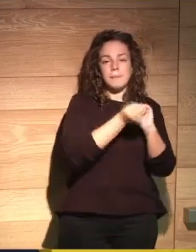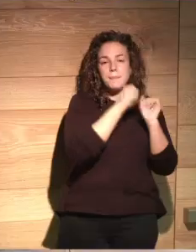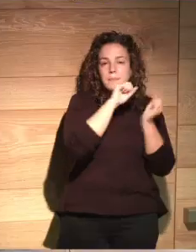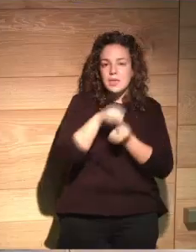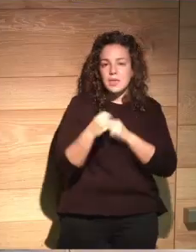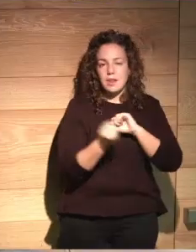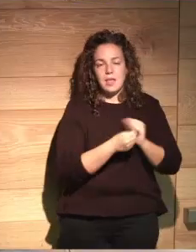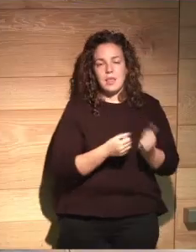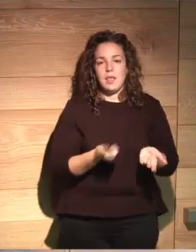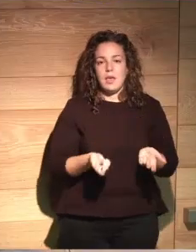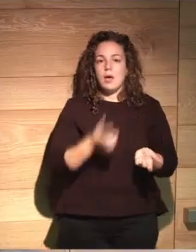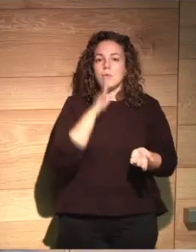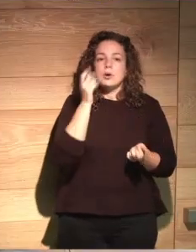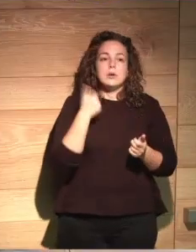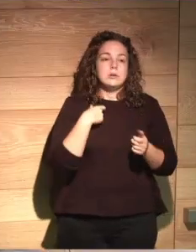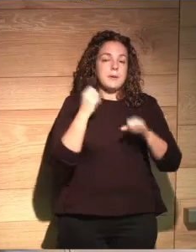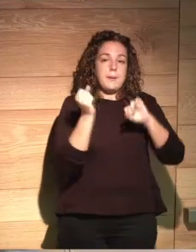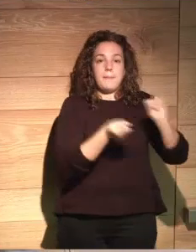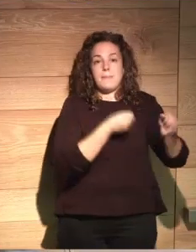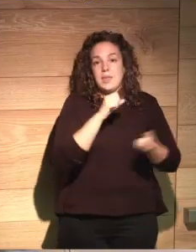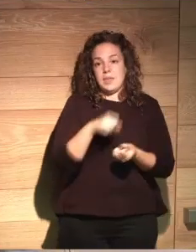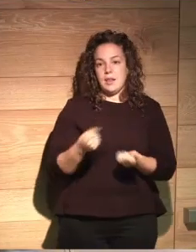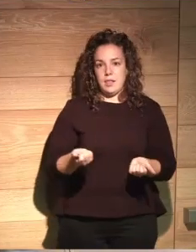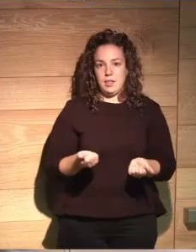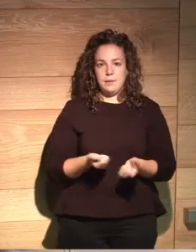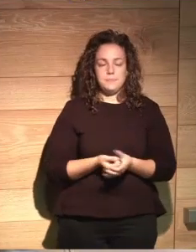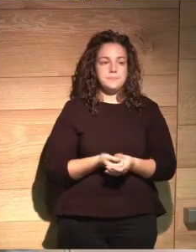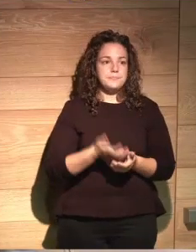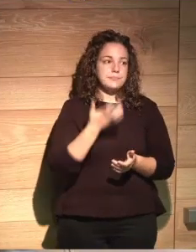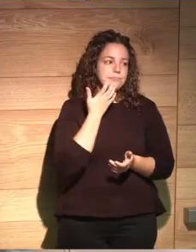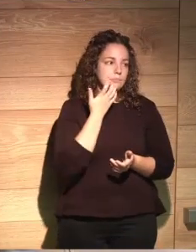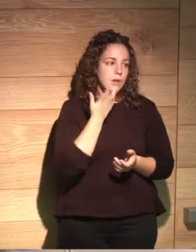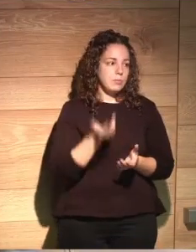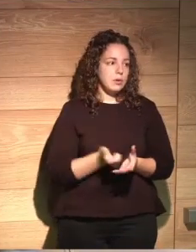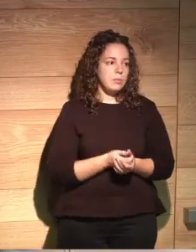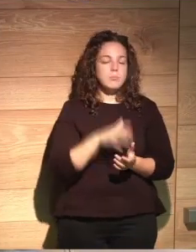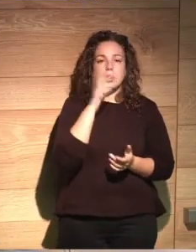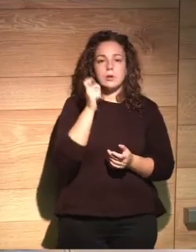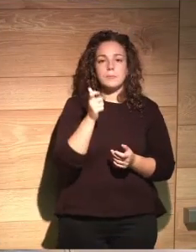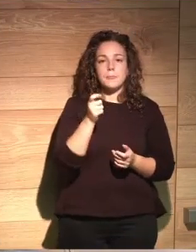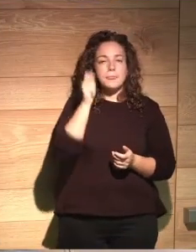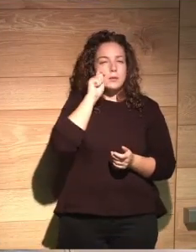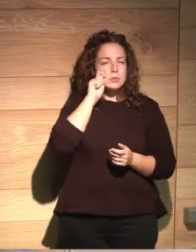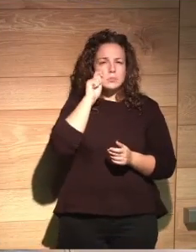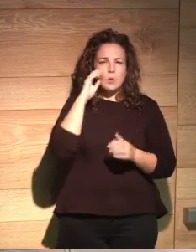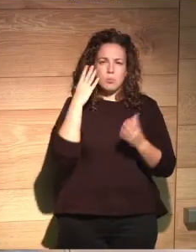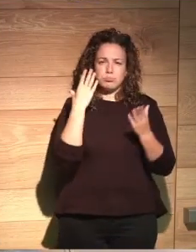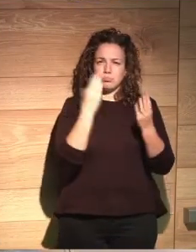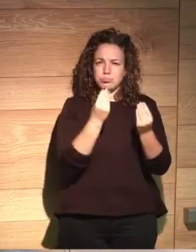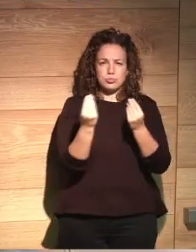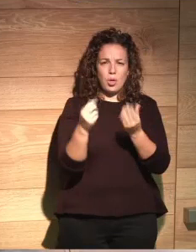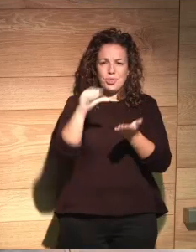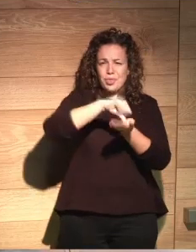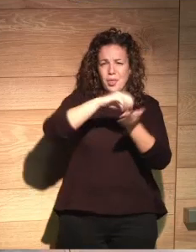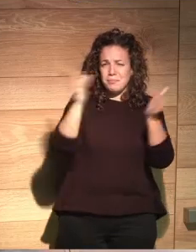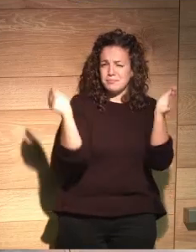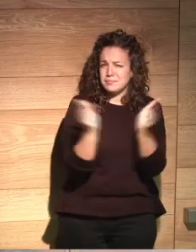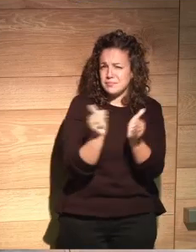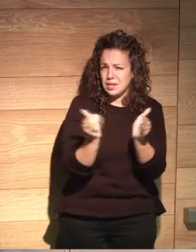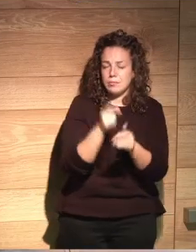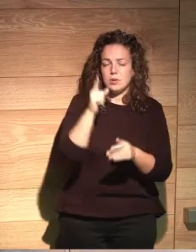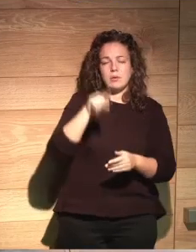happen in cities such as Venice. This is a very clear example, because you have too many